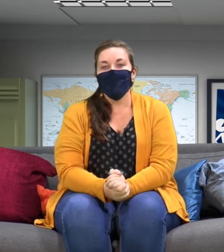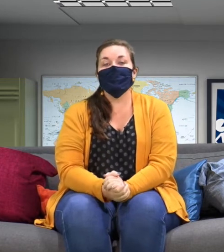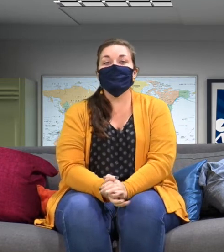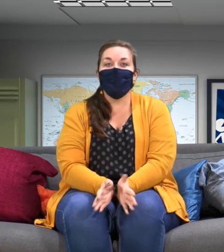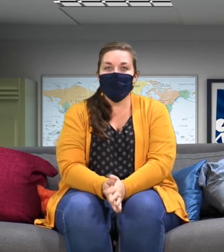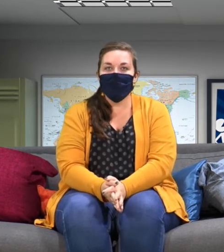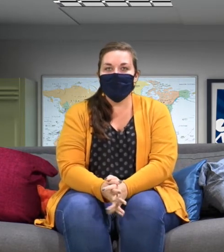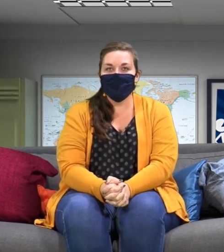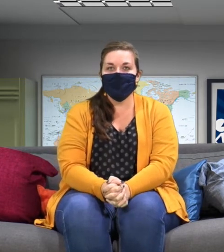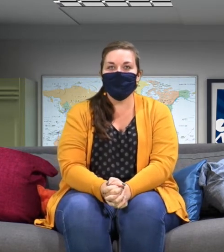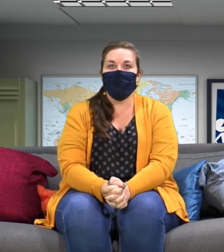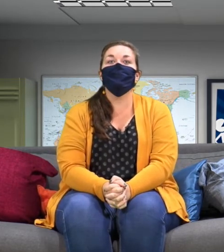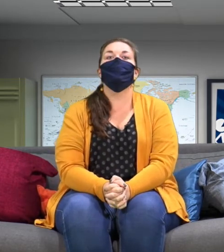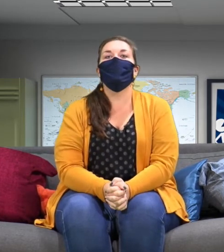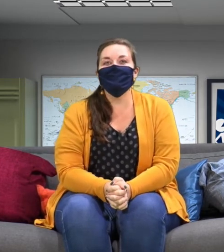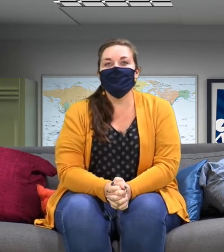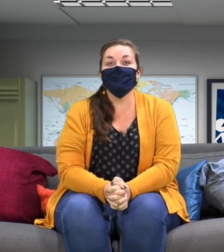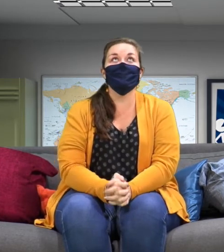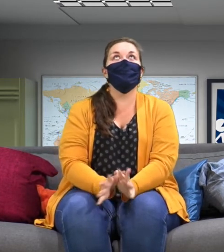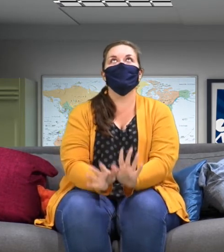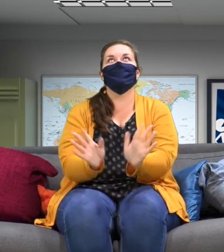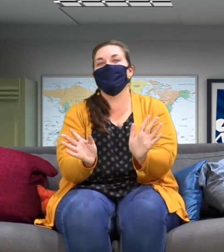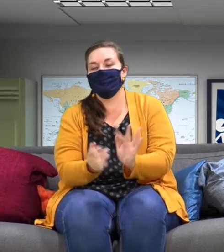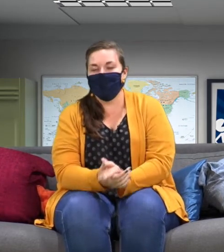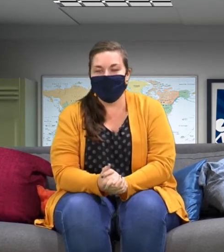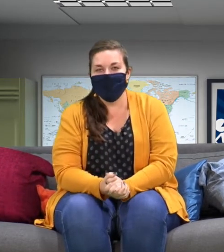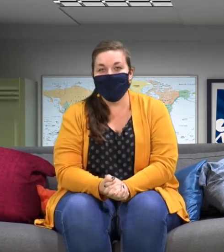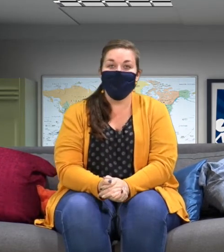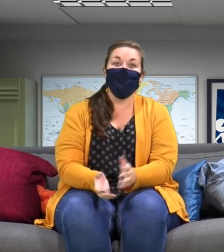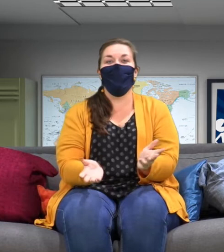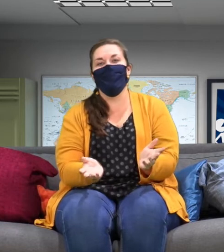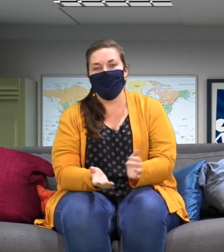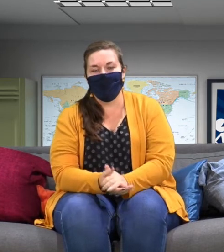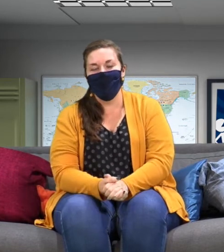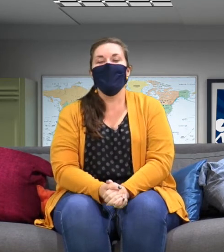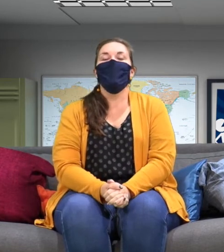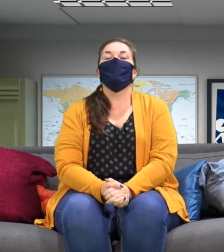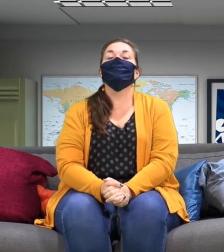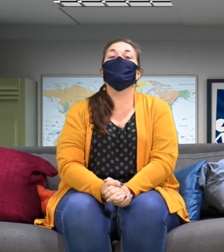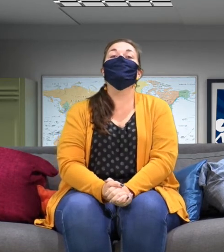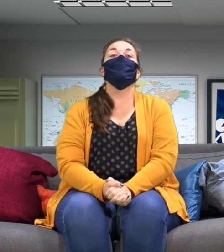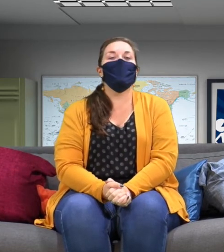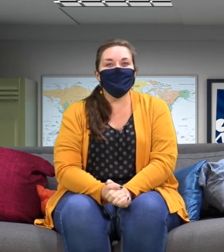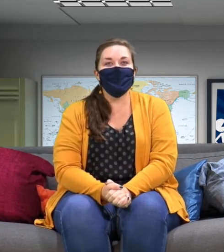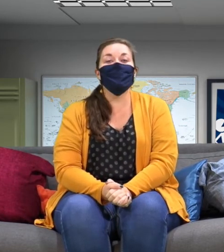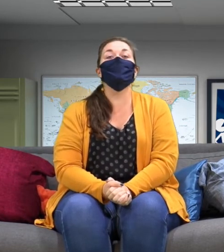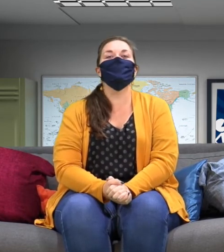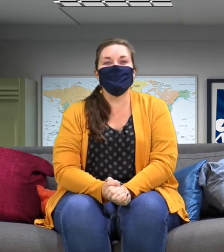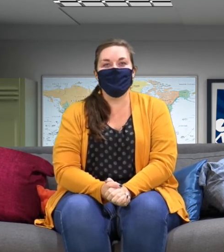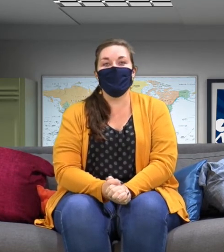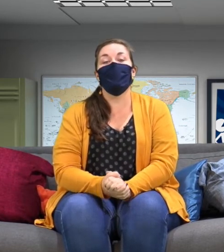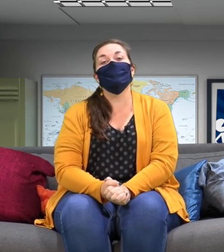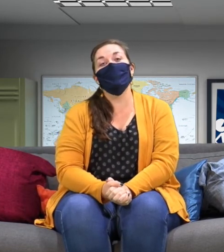seconds. So sing happy birthday to yourself twice, because somewhere it's someone's birthday. It can even be your birthday. And it will make you feel better and